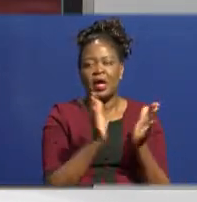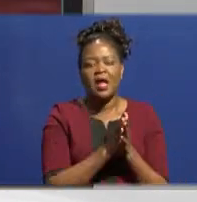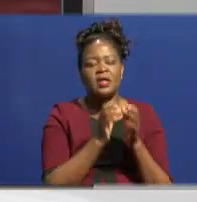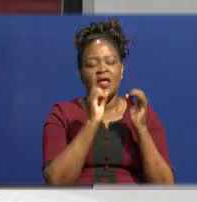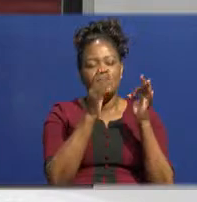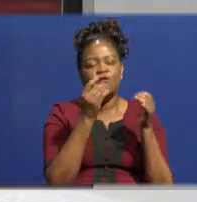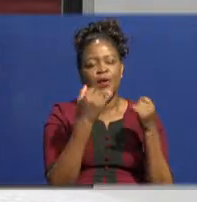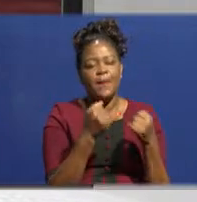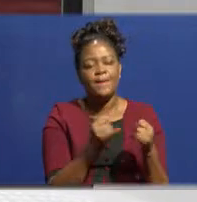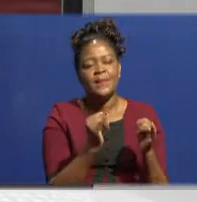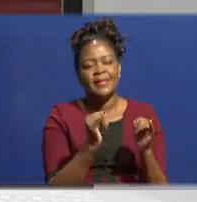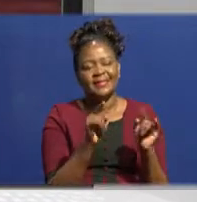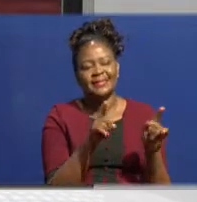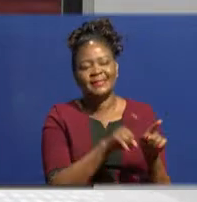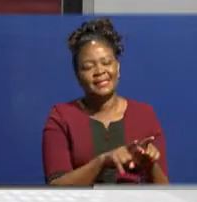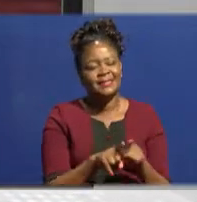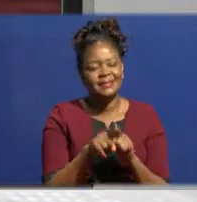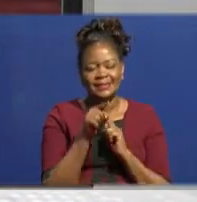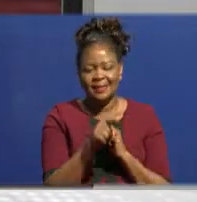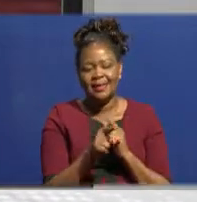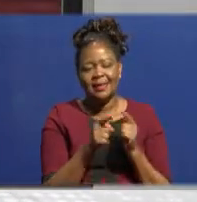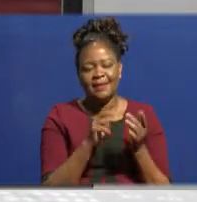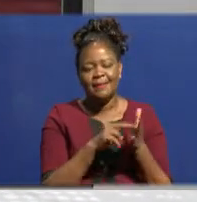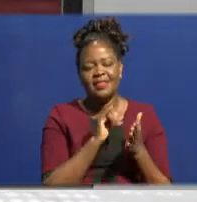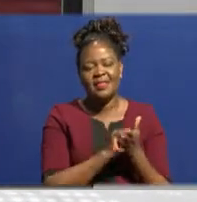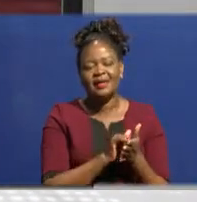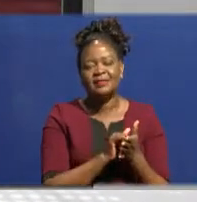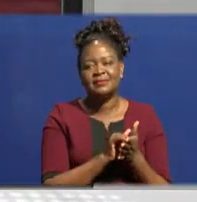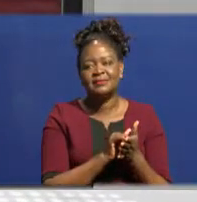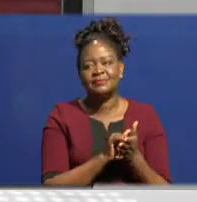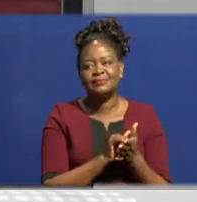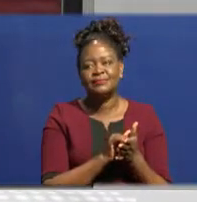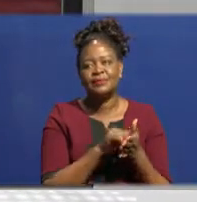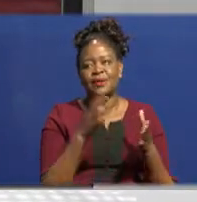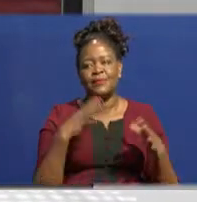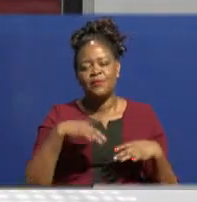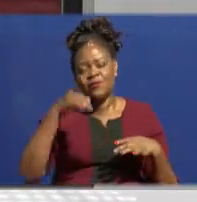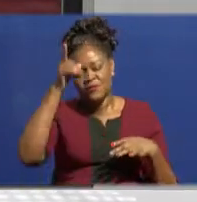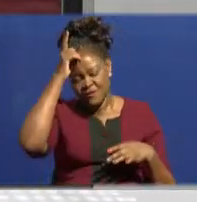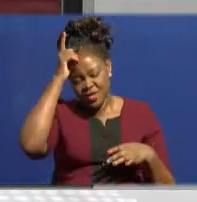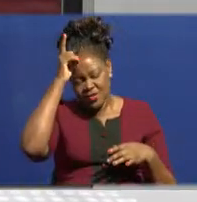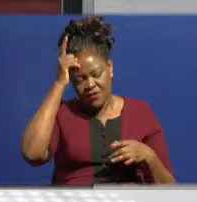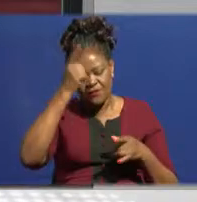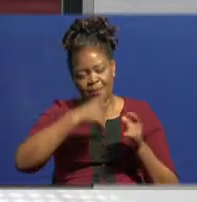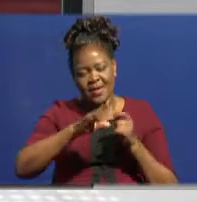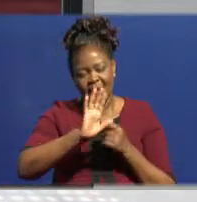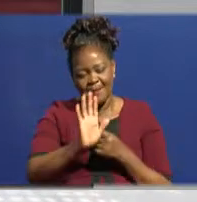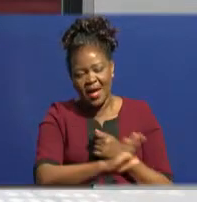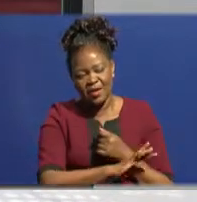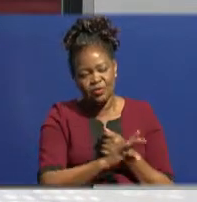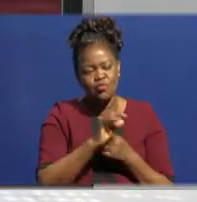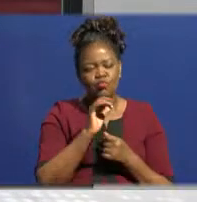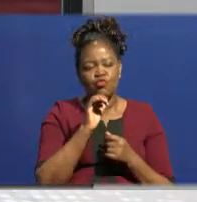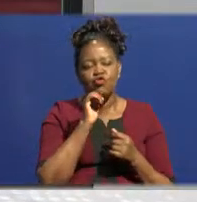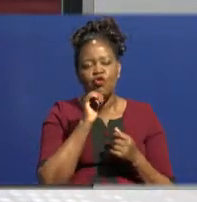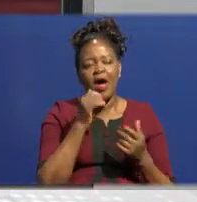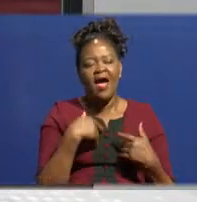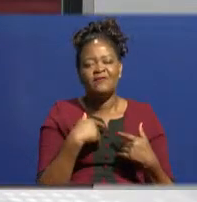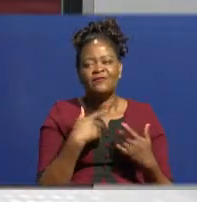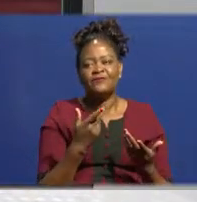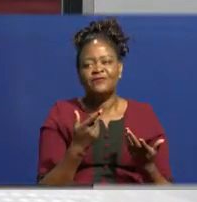we implement it as it is, it means that the Wanjiko from your constituency will not have